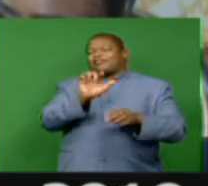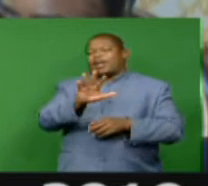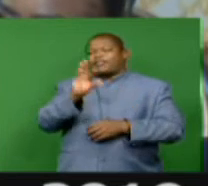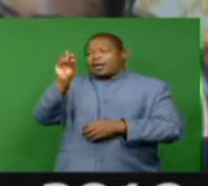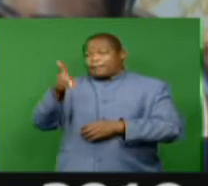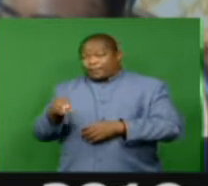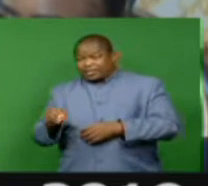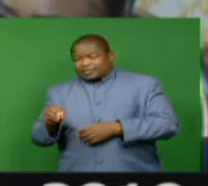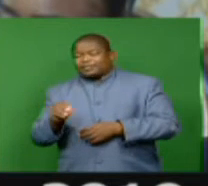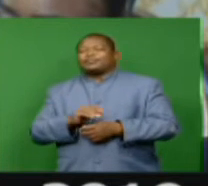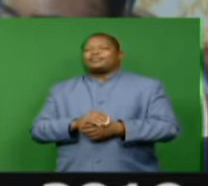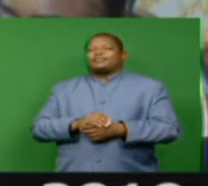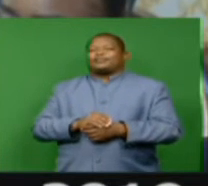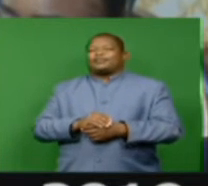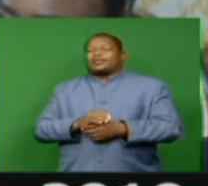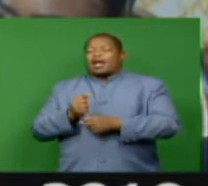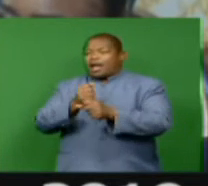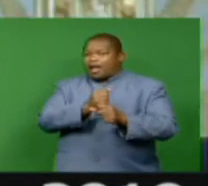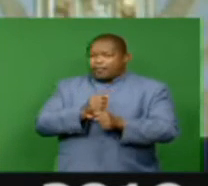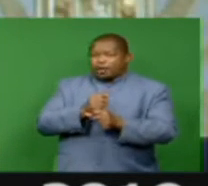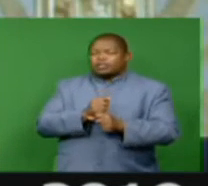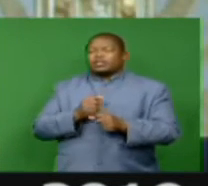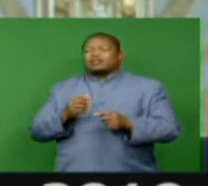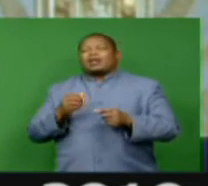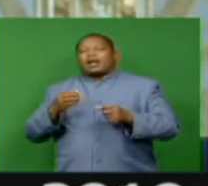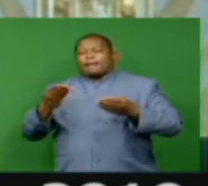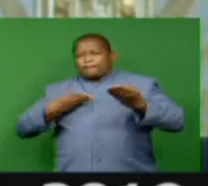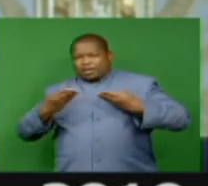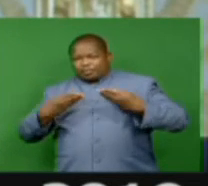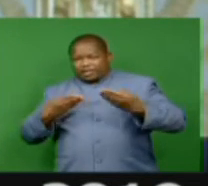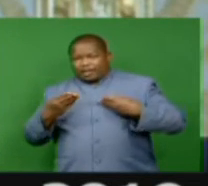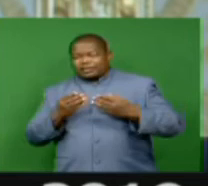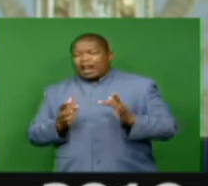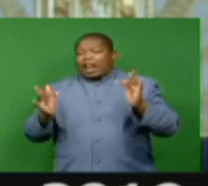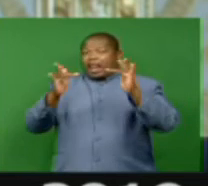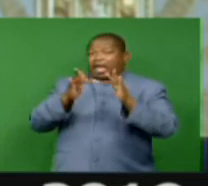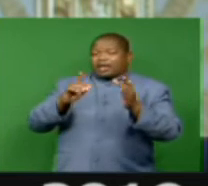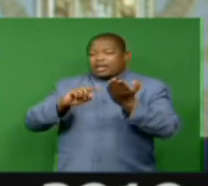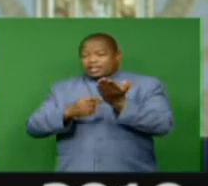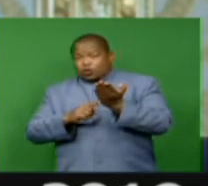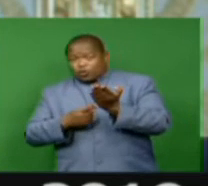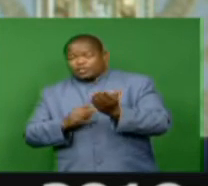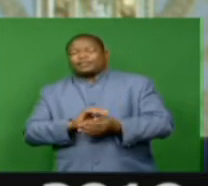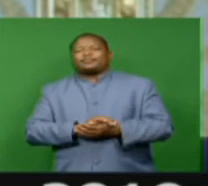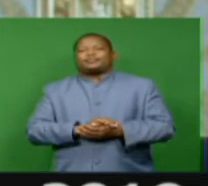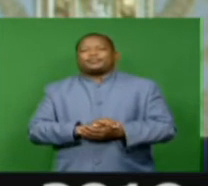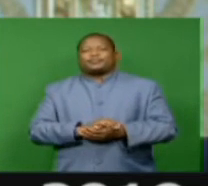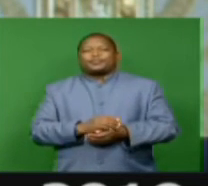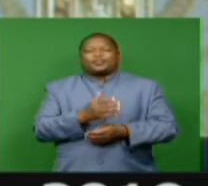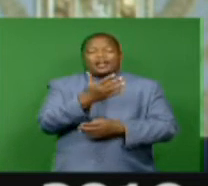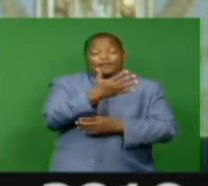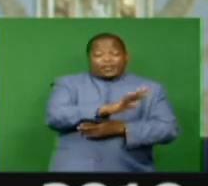of all patents related to blockchain technologies, 50% of